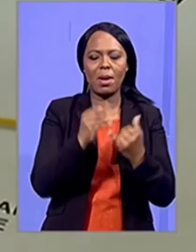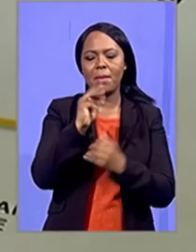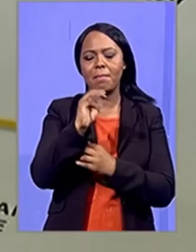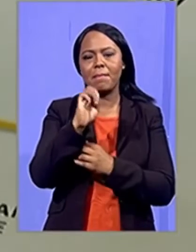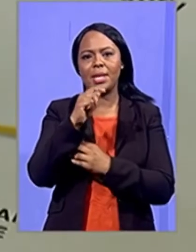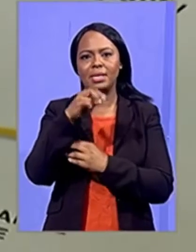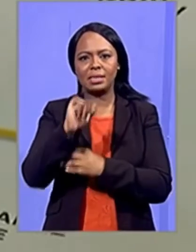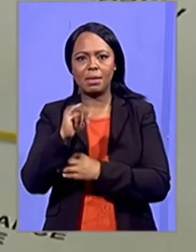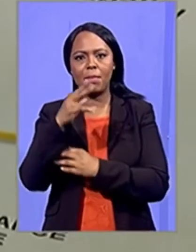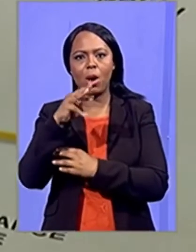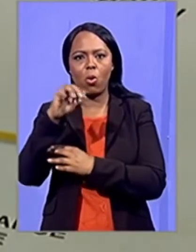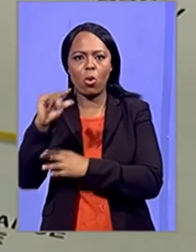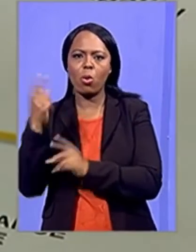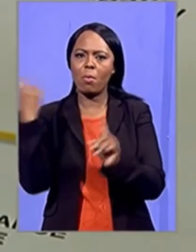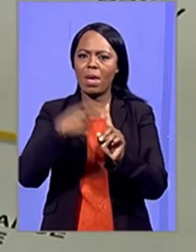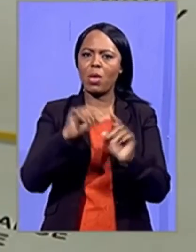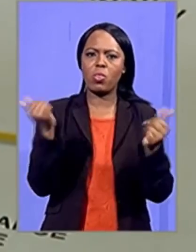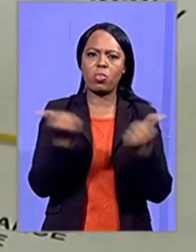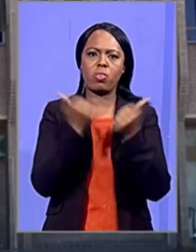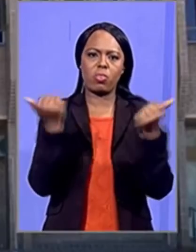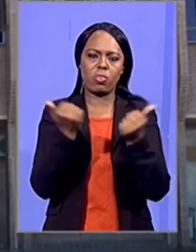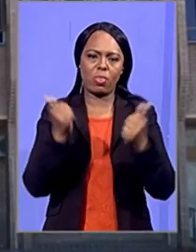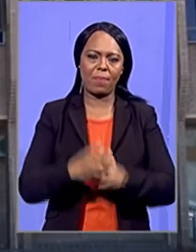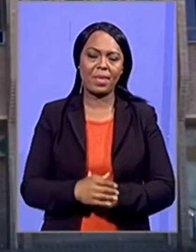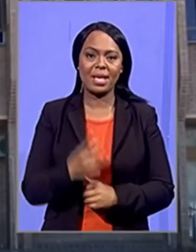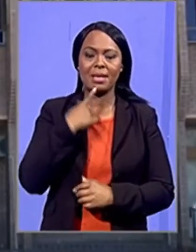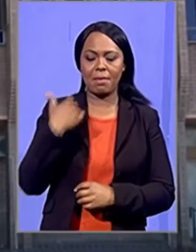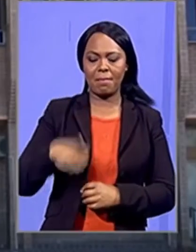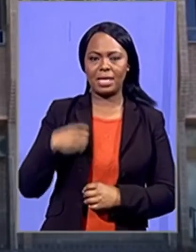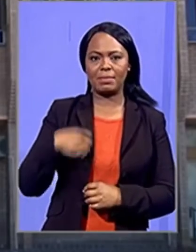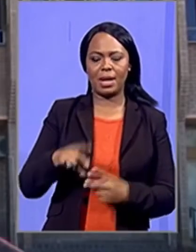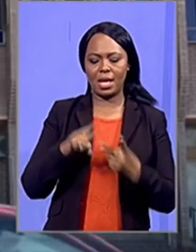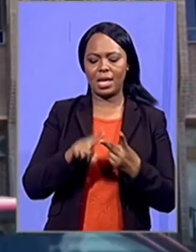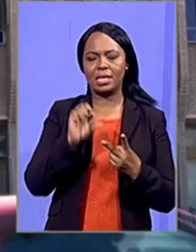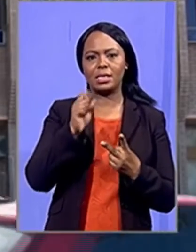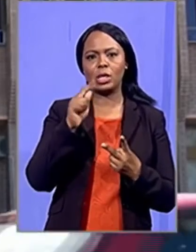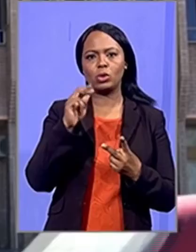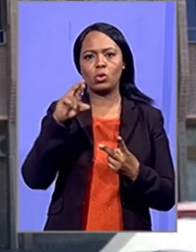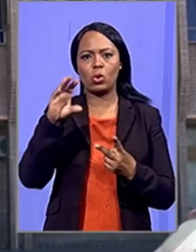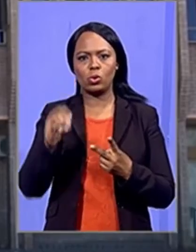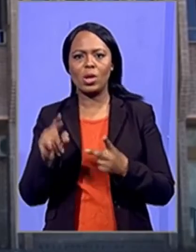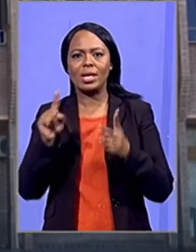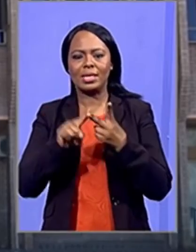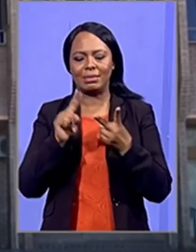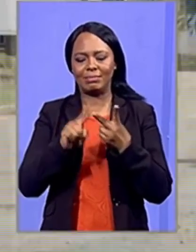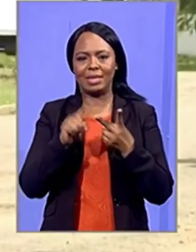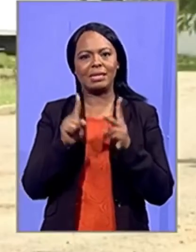o senang sekoloto le bone. Wa re Masepala wa Setsoto le one o tshwere